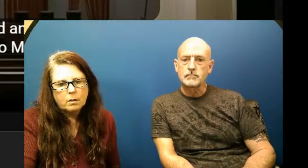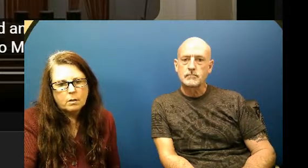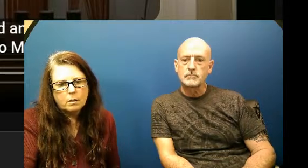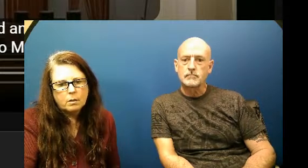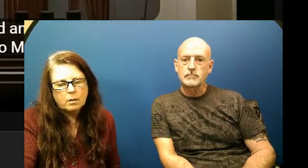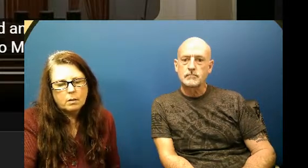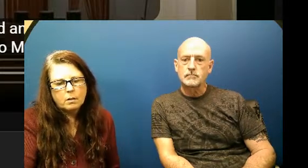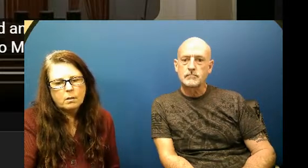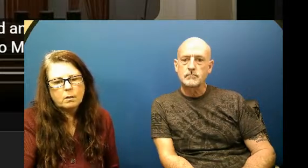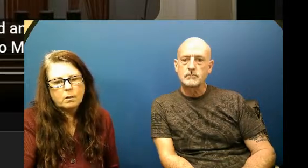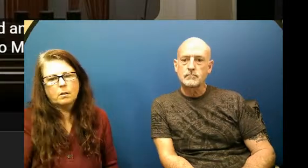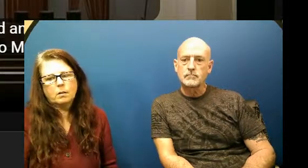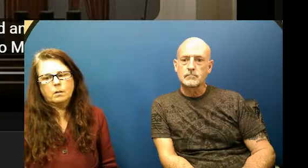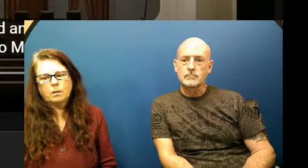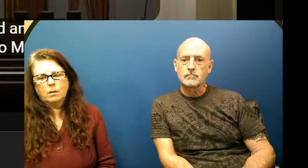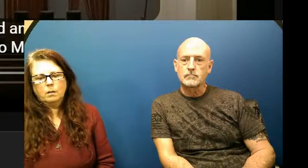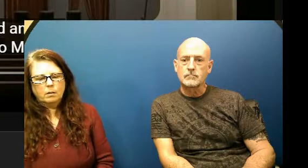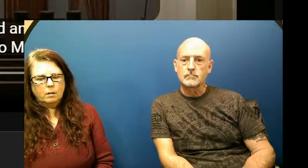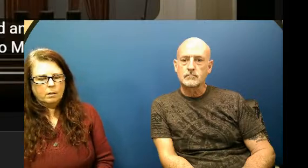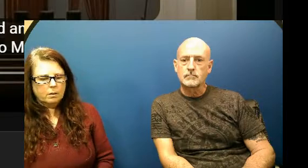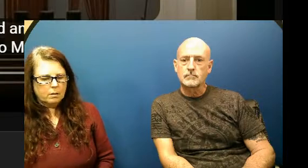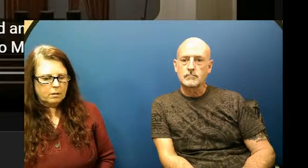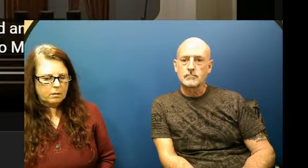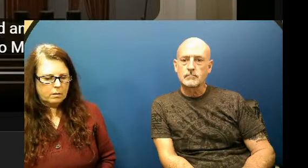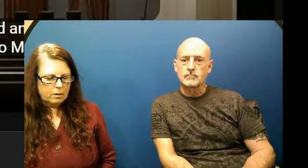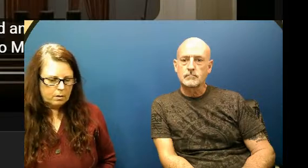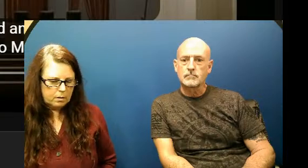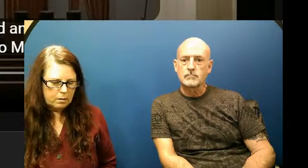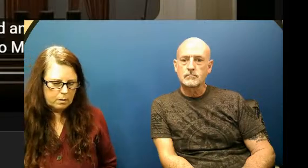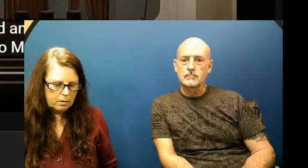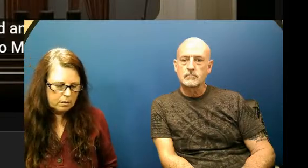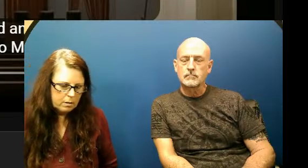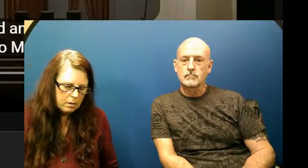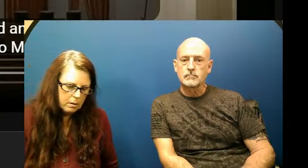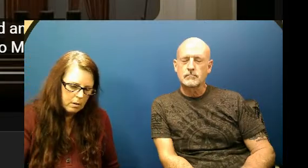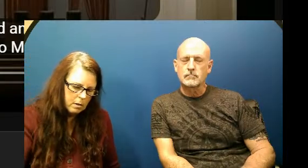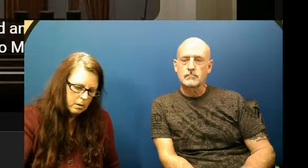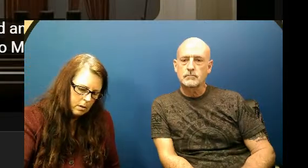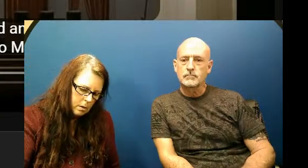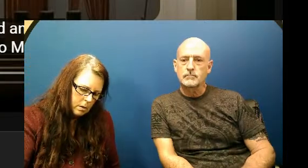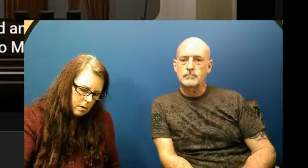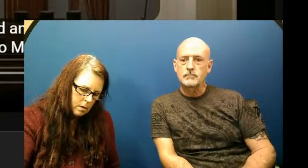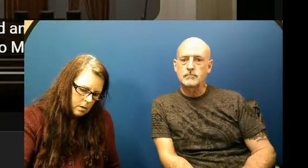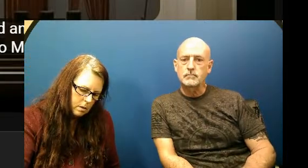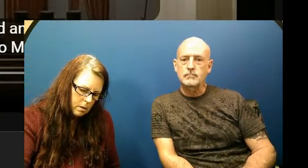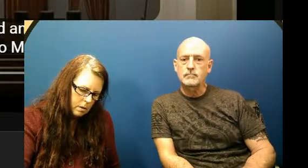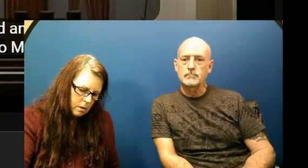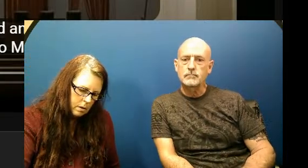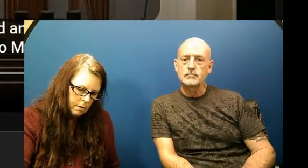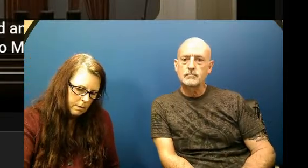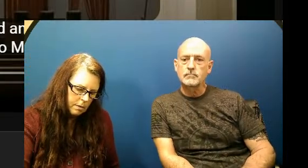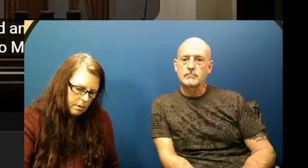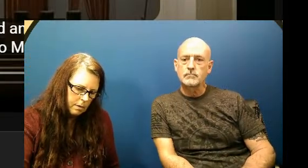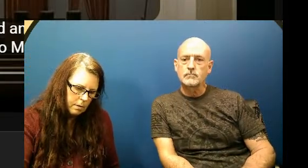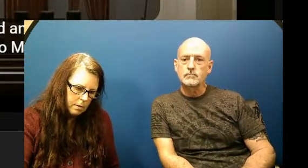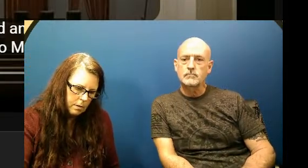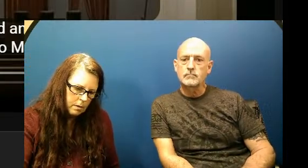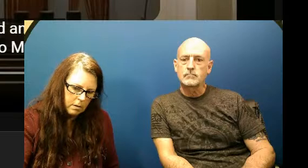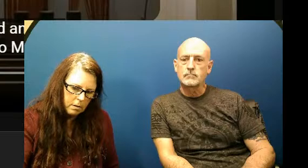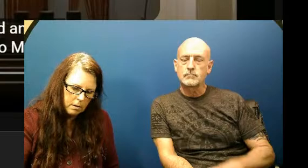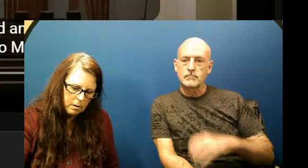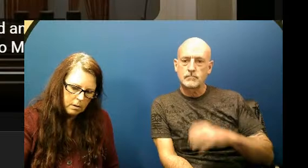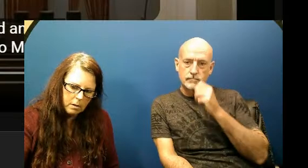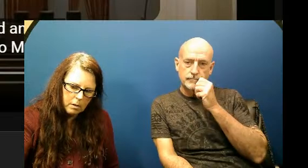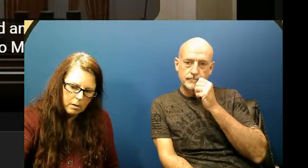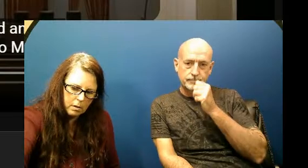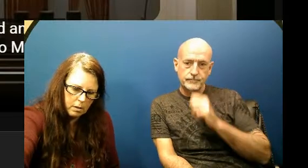make the same argument? I wouldn't be making the same argument, Your Honor. Why not? Because there you would have to confront a very different question, whether a